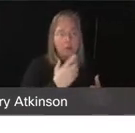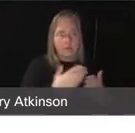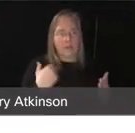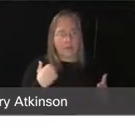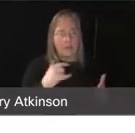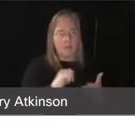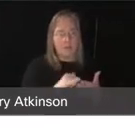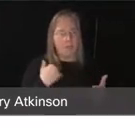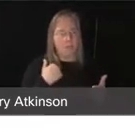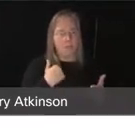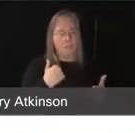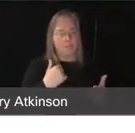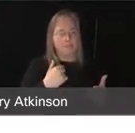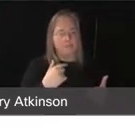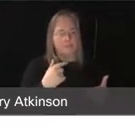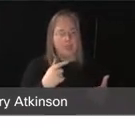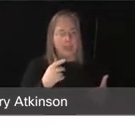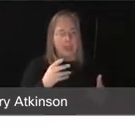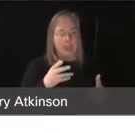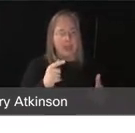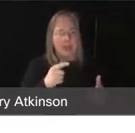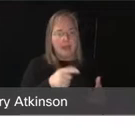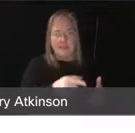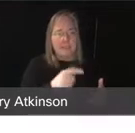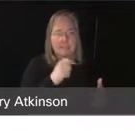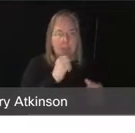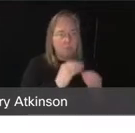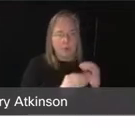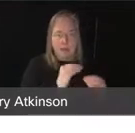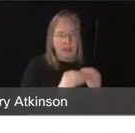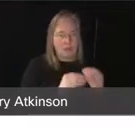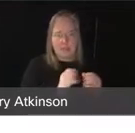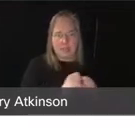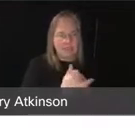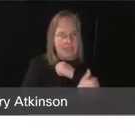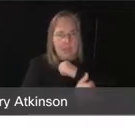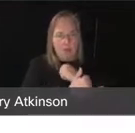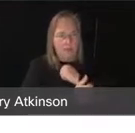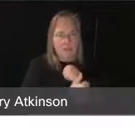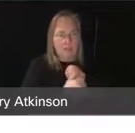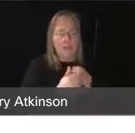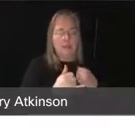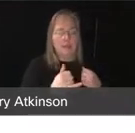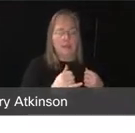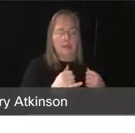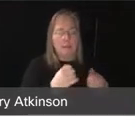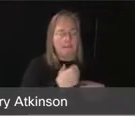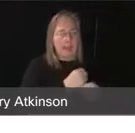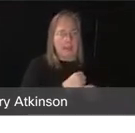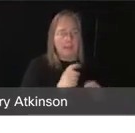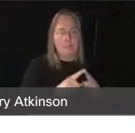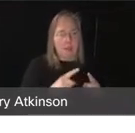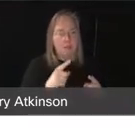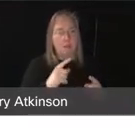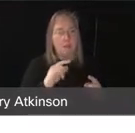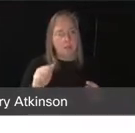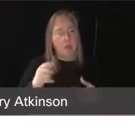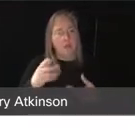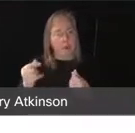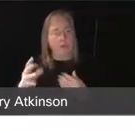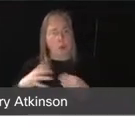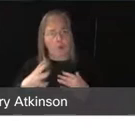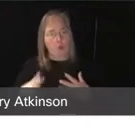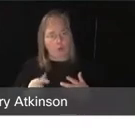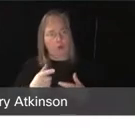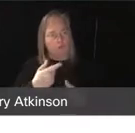property owners. That is not the repairs that the county made. It is the repairs that an adjacent property owner made. Yes, they've